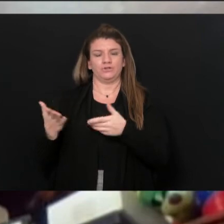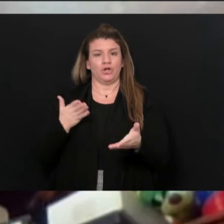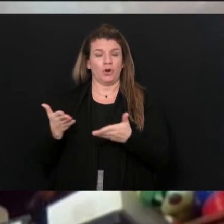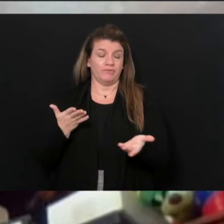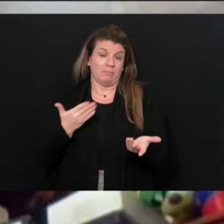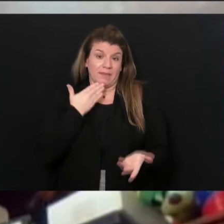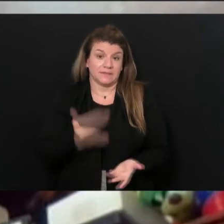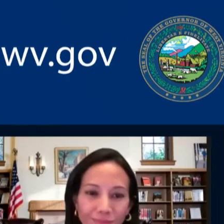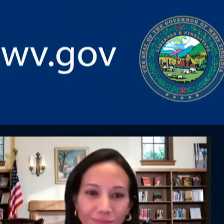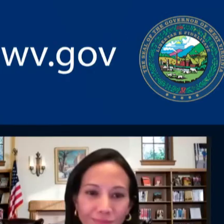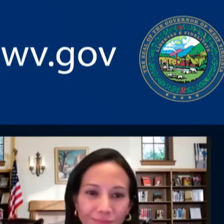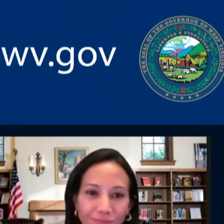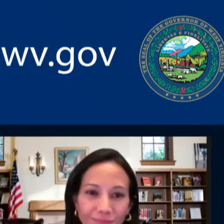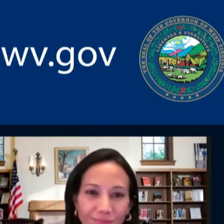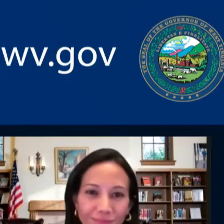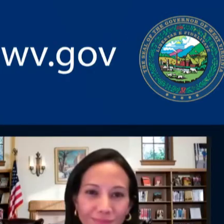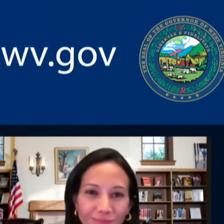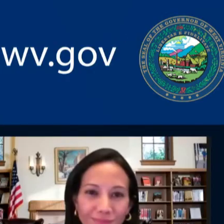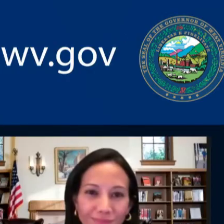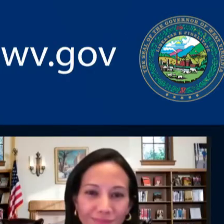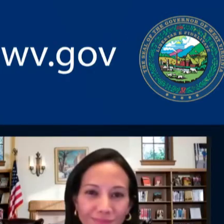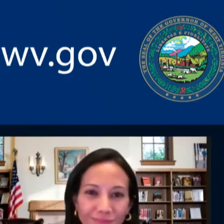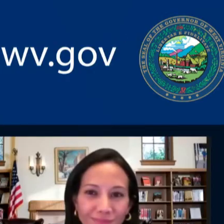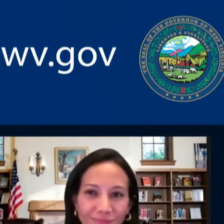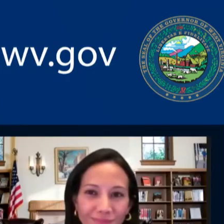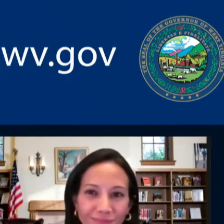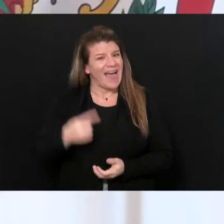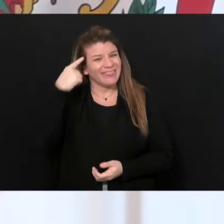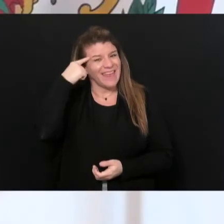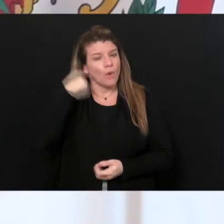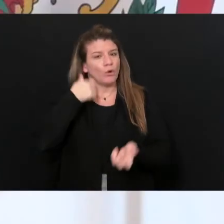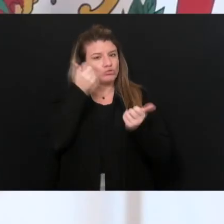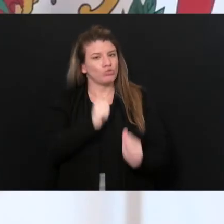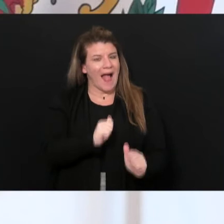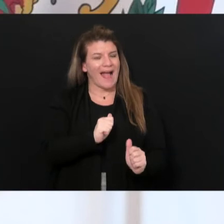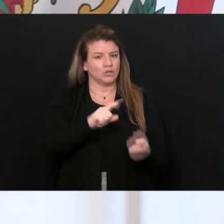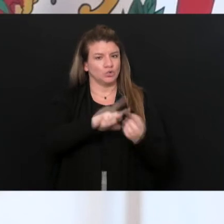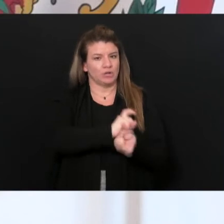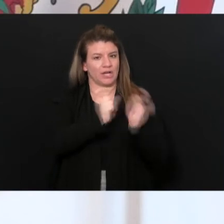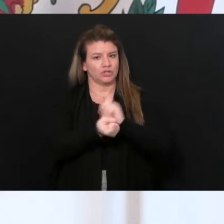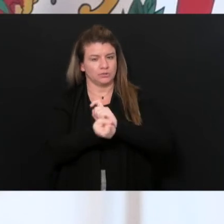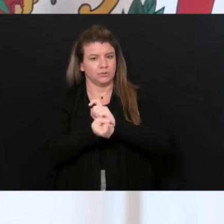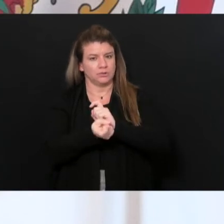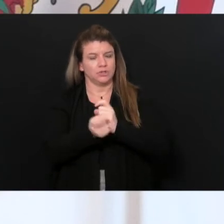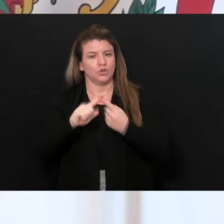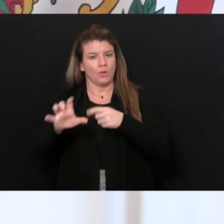Thanks. David, I think we're doing that. I think we're trying to go to an appointment situation,